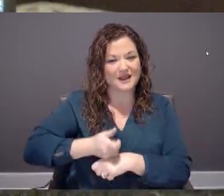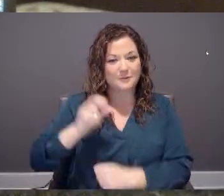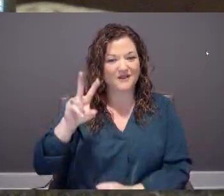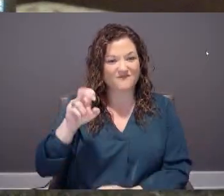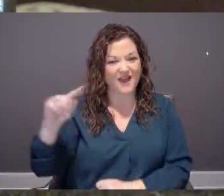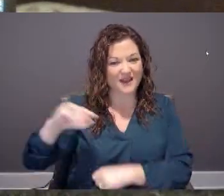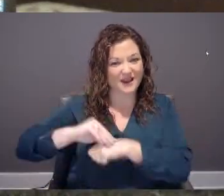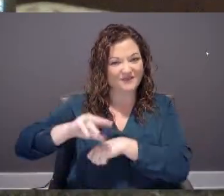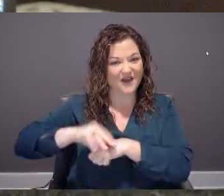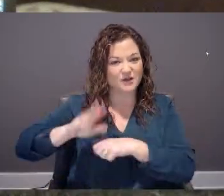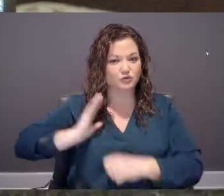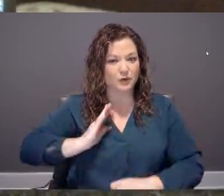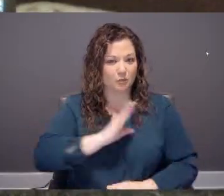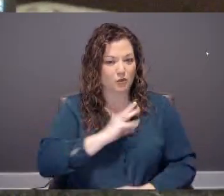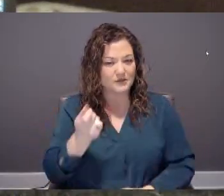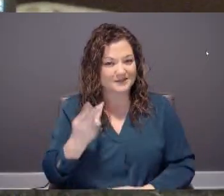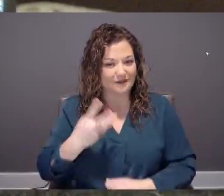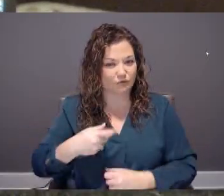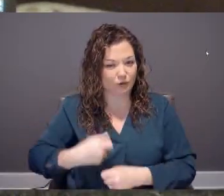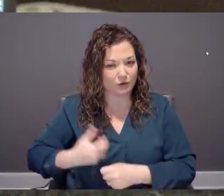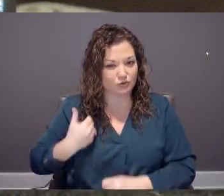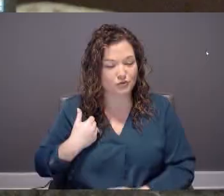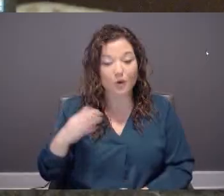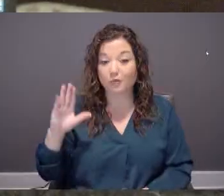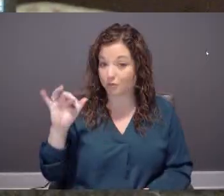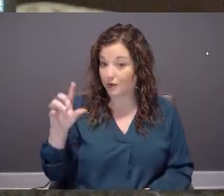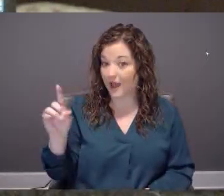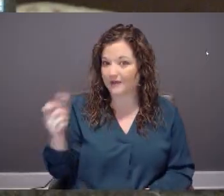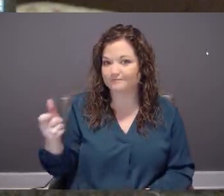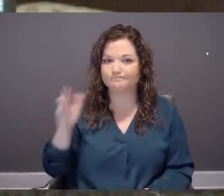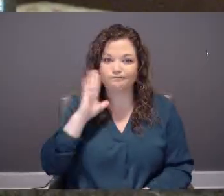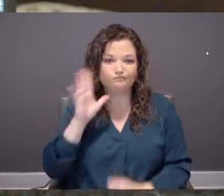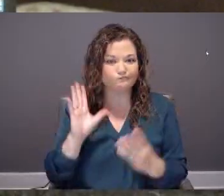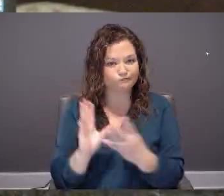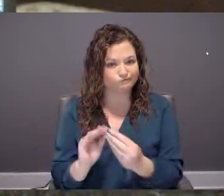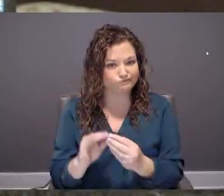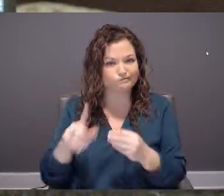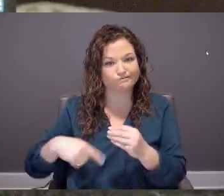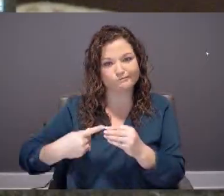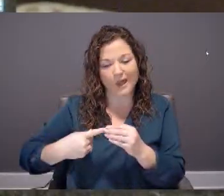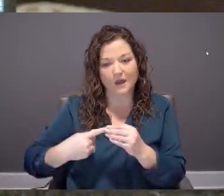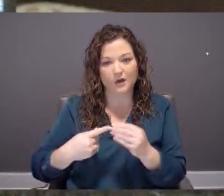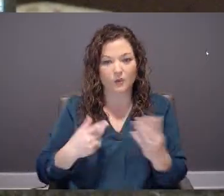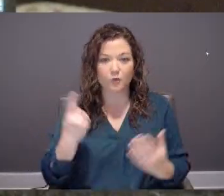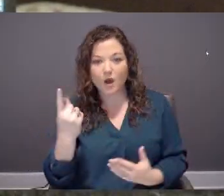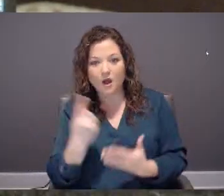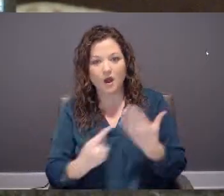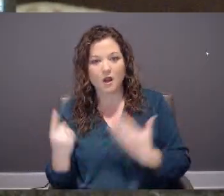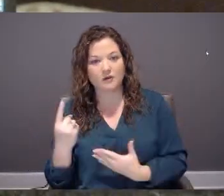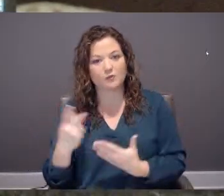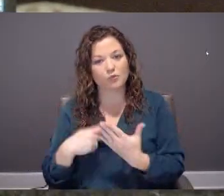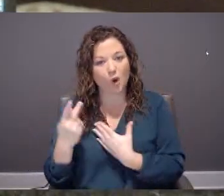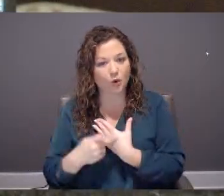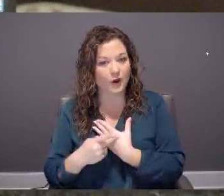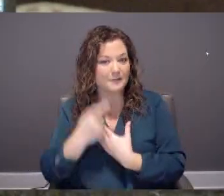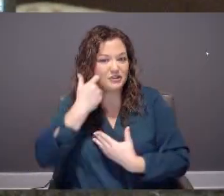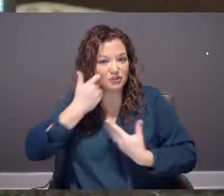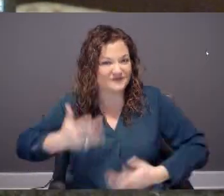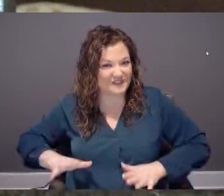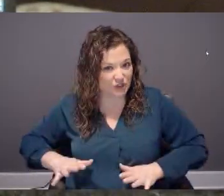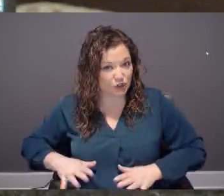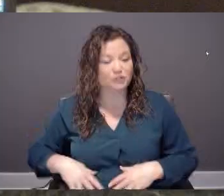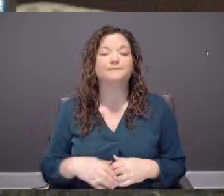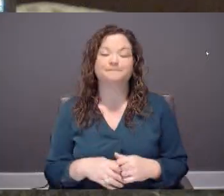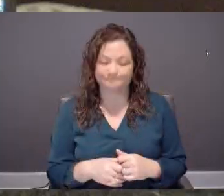several years ago. And I think Bradley's going to talk a little bit about one of the programs, one of the projects that they just accomplished. But I appreciate